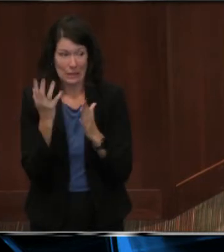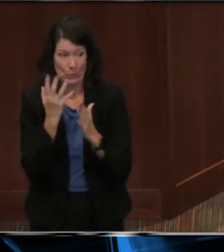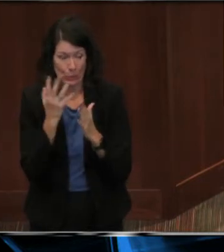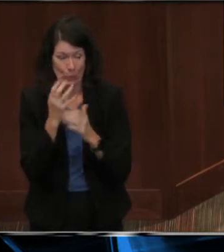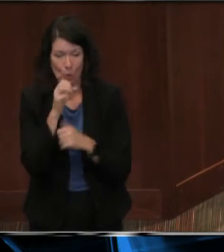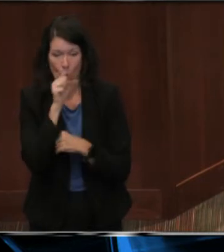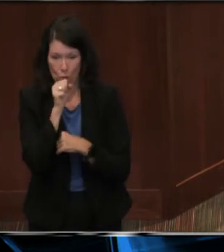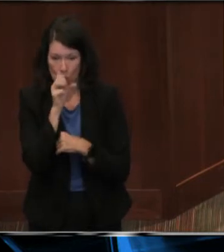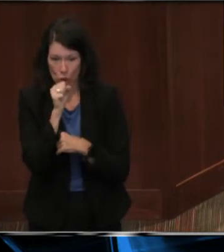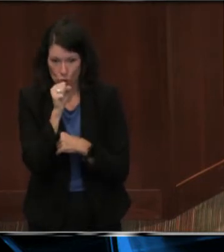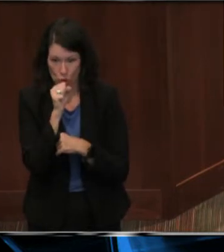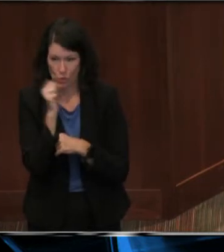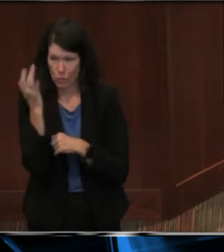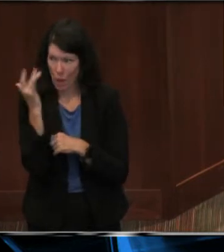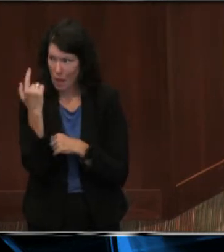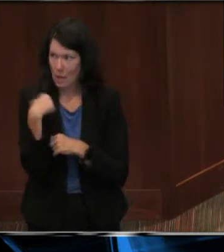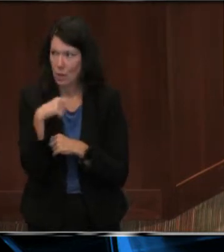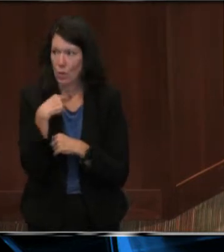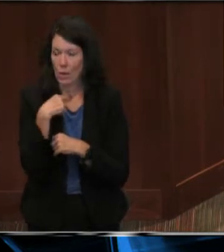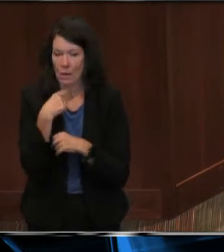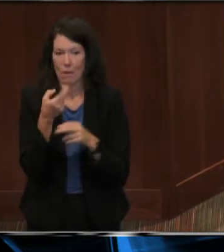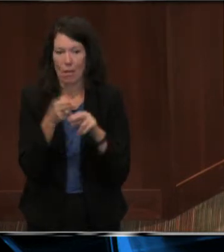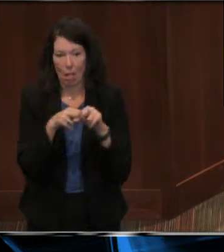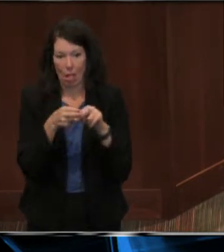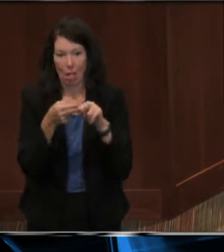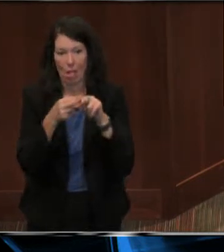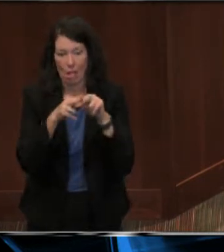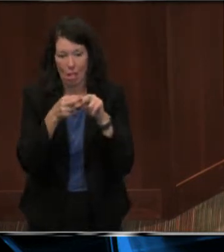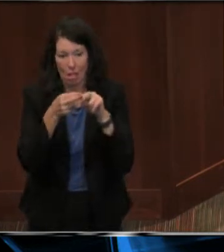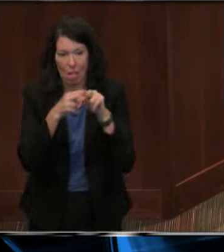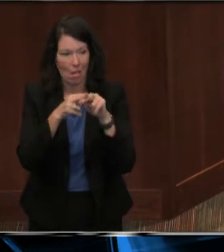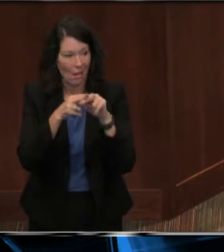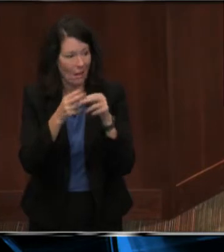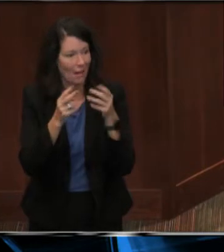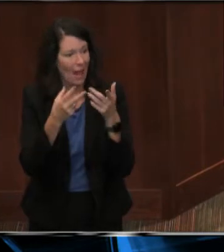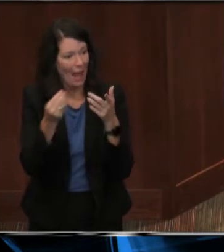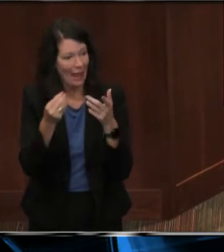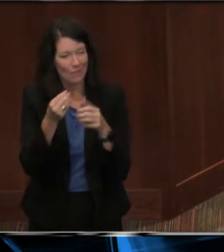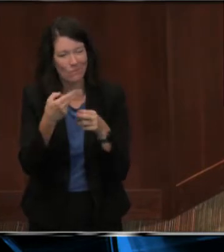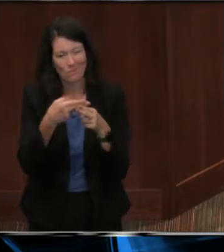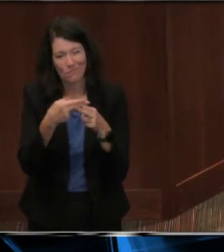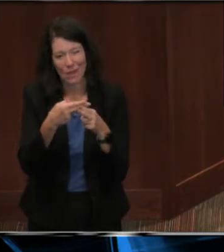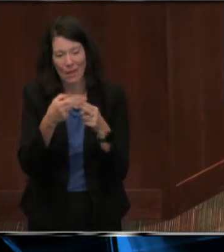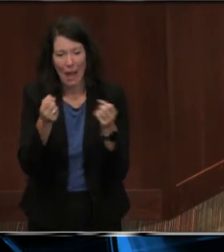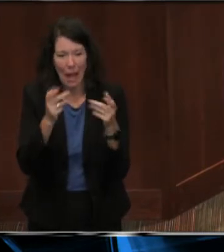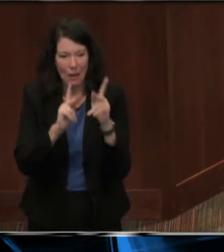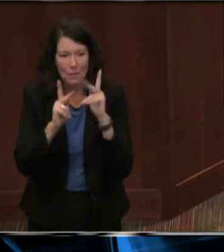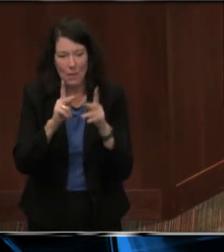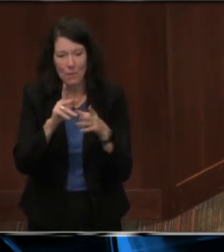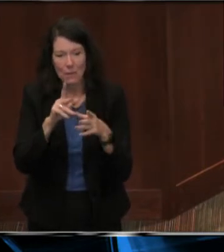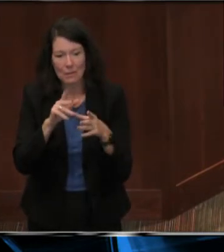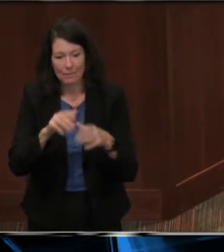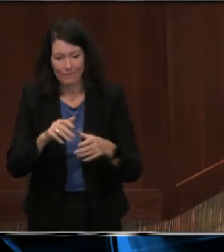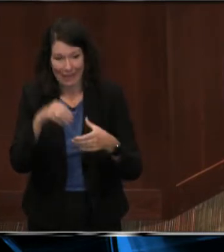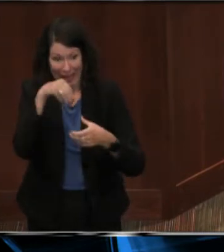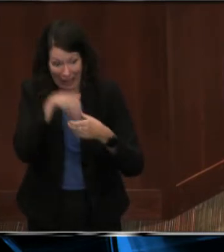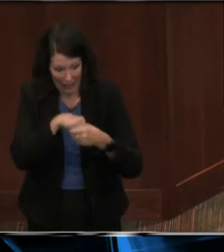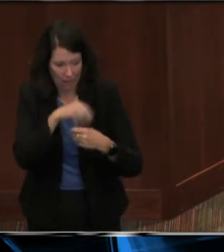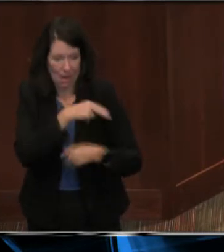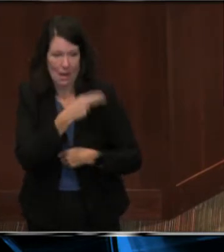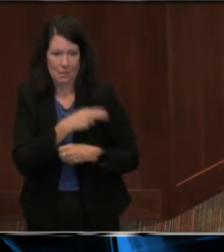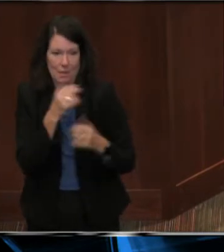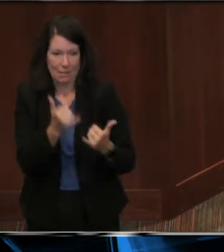in the orange. And again, that's because of the accumulation of these cases and what we would call a census in the hospital. And so as it